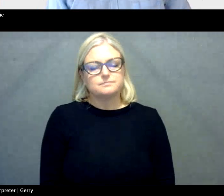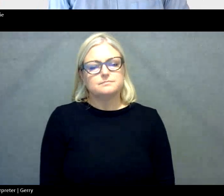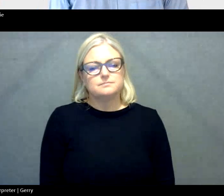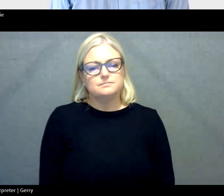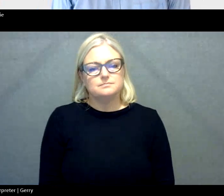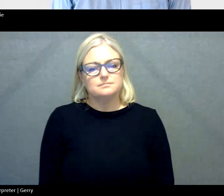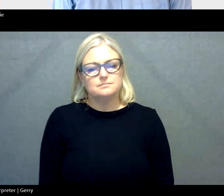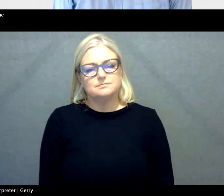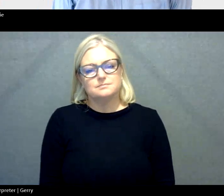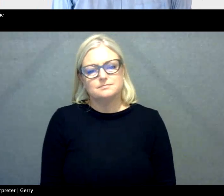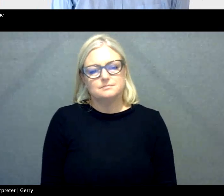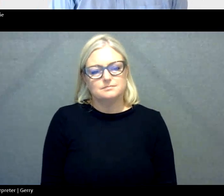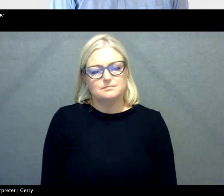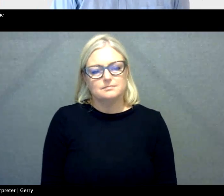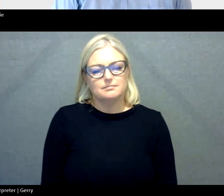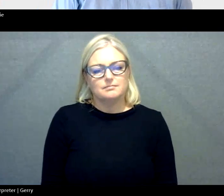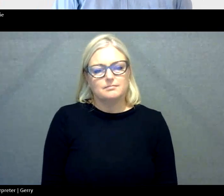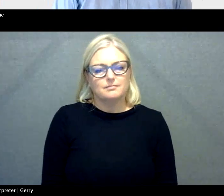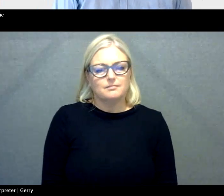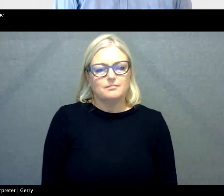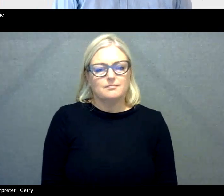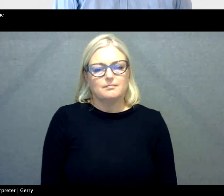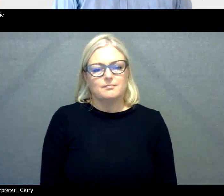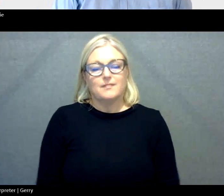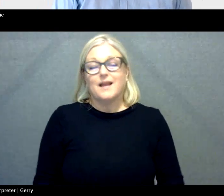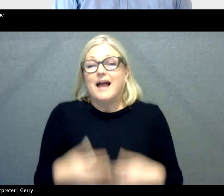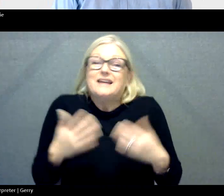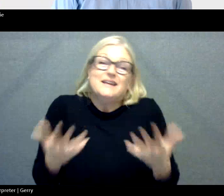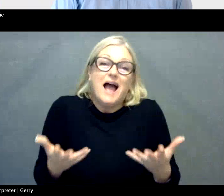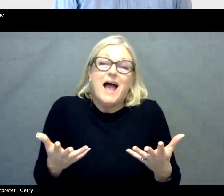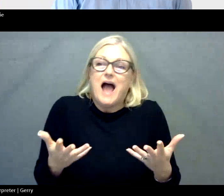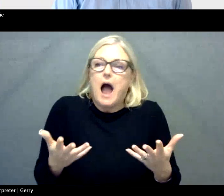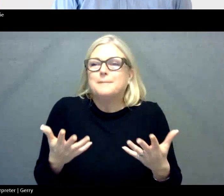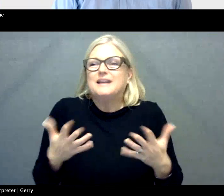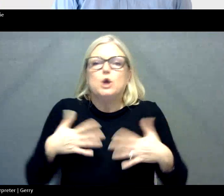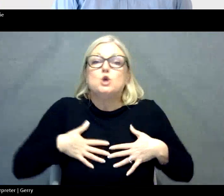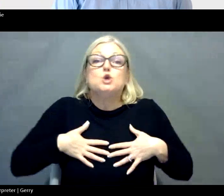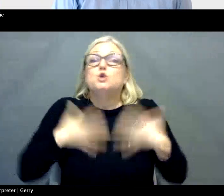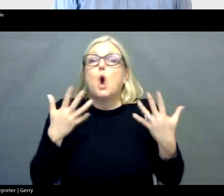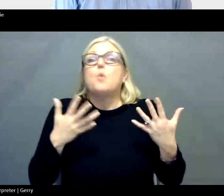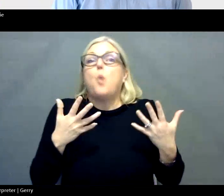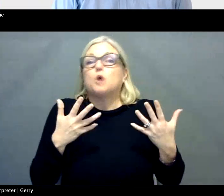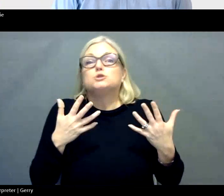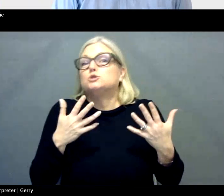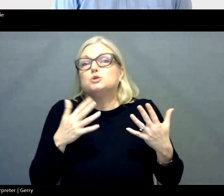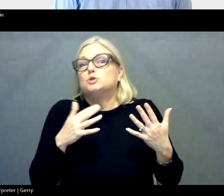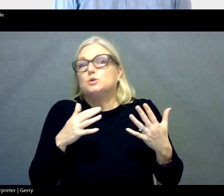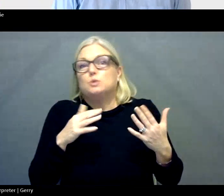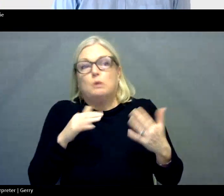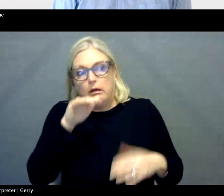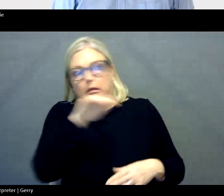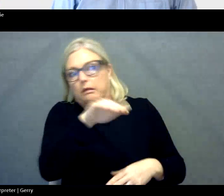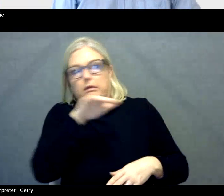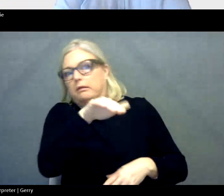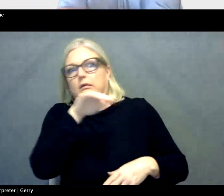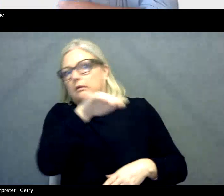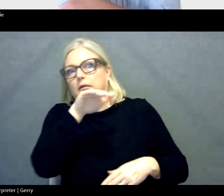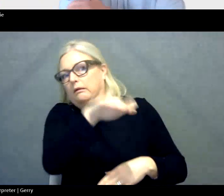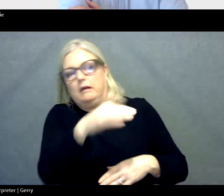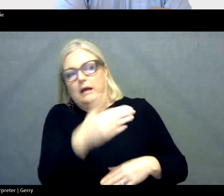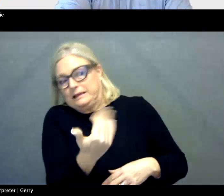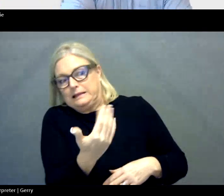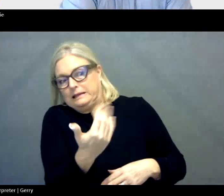Well, at the risk of just sounding like platitudes, obviously you don't want to overtax people, overburden them. So there's a limit how